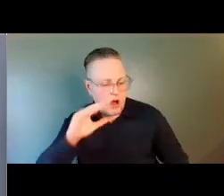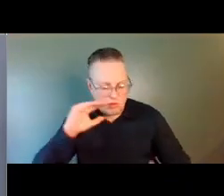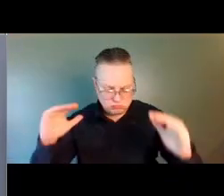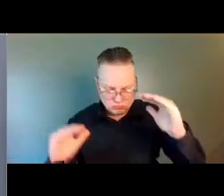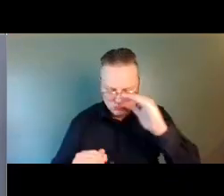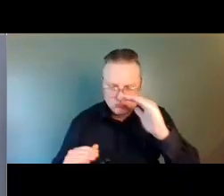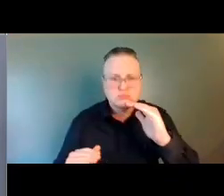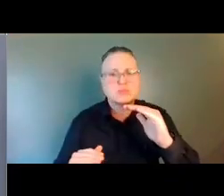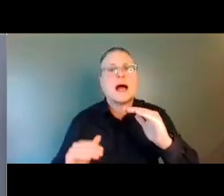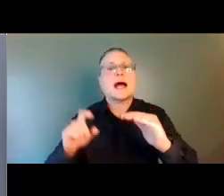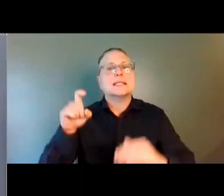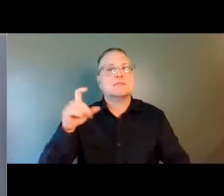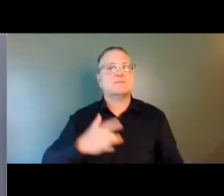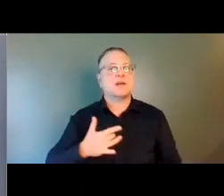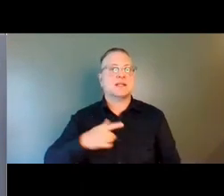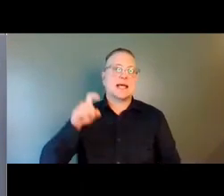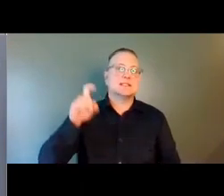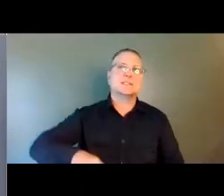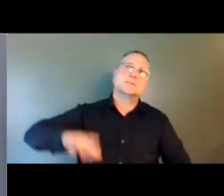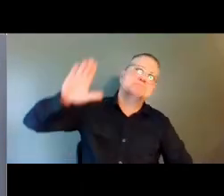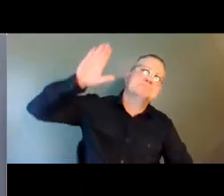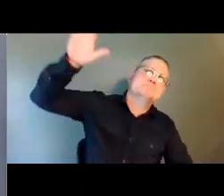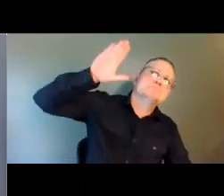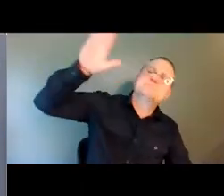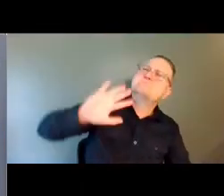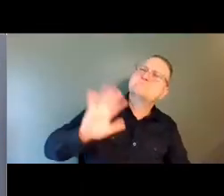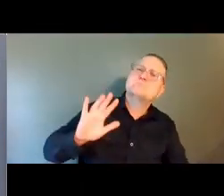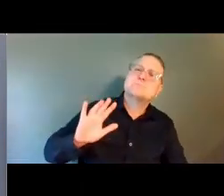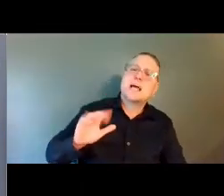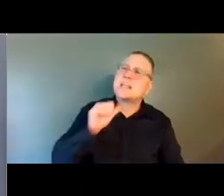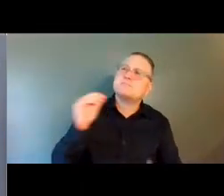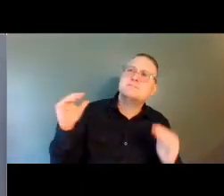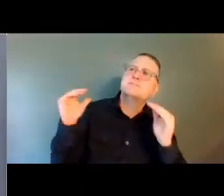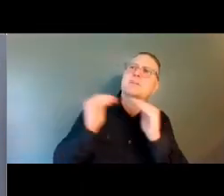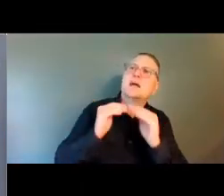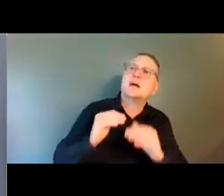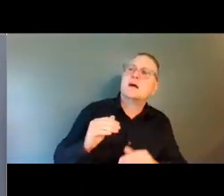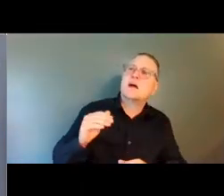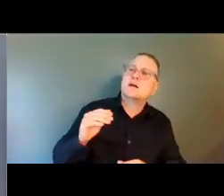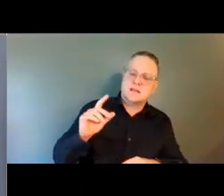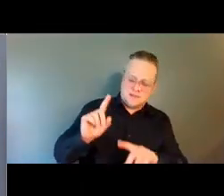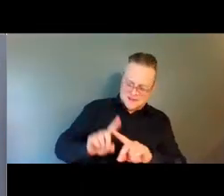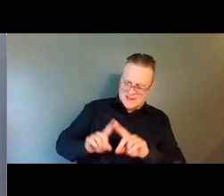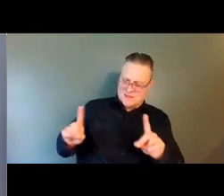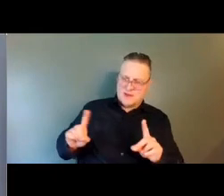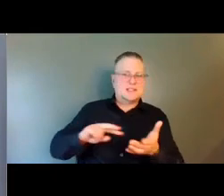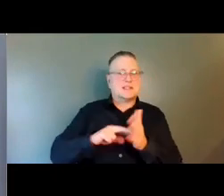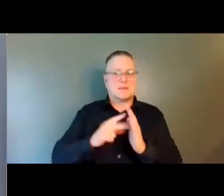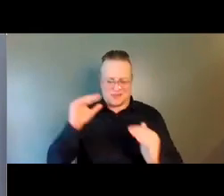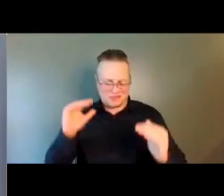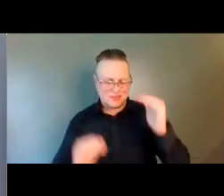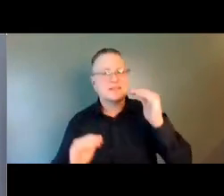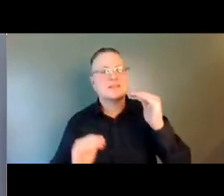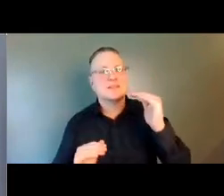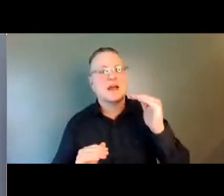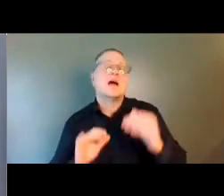people be treated differently because of their differences. And so that's really how I got